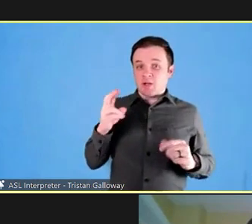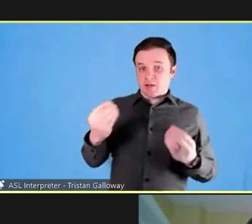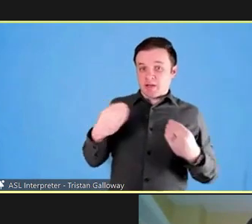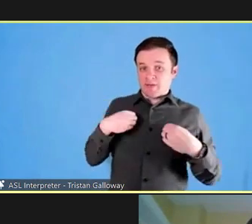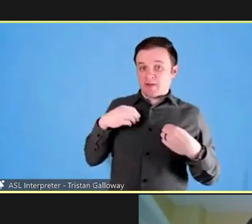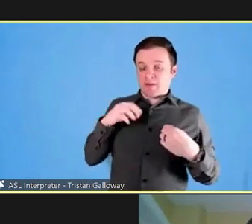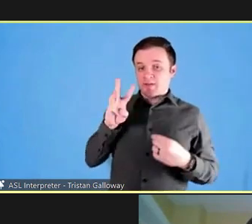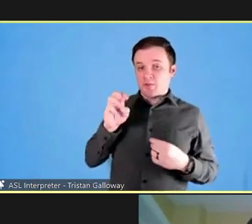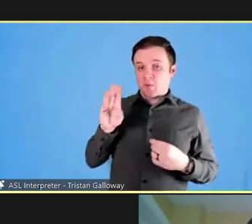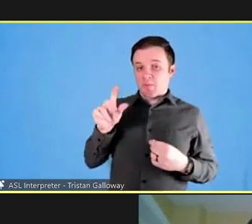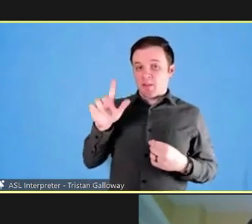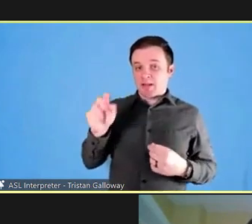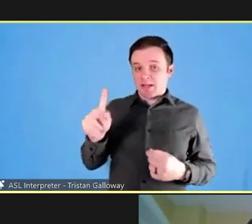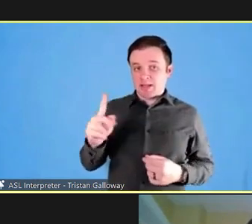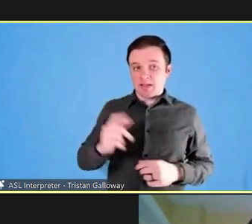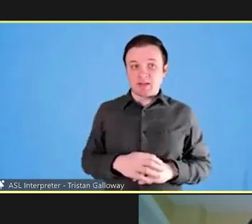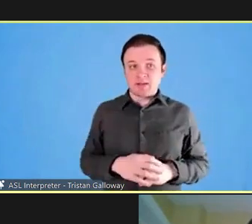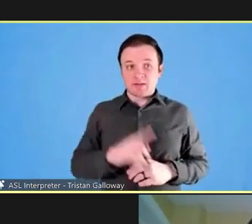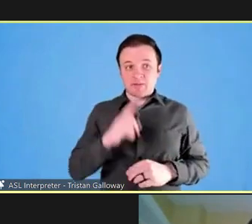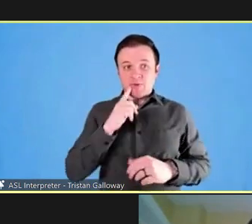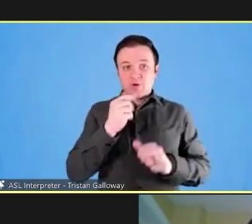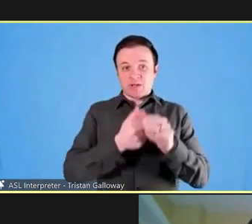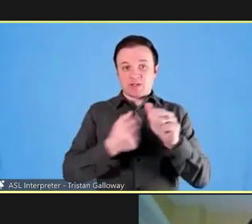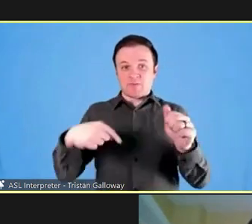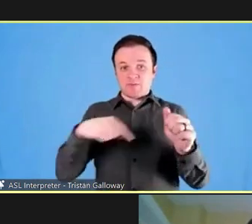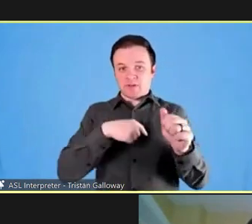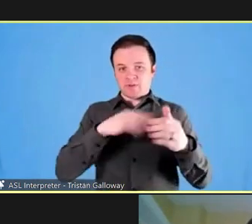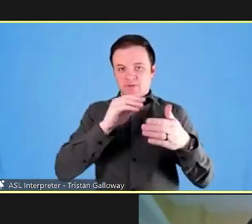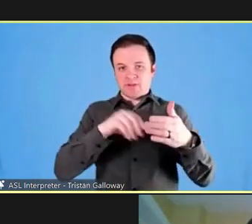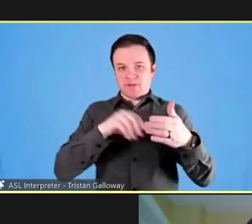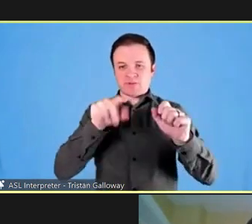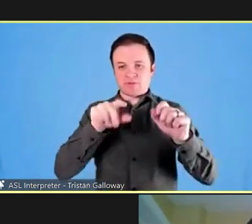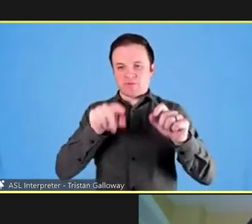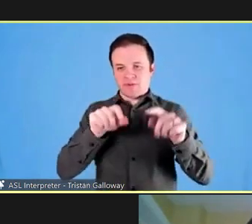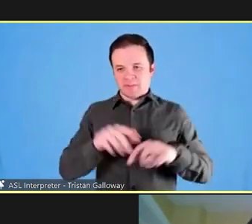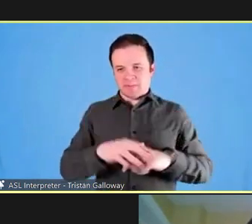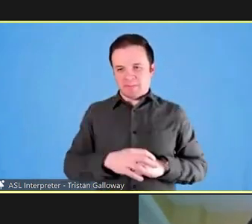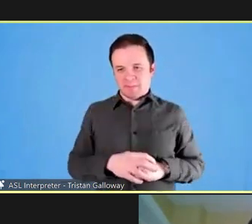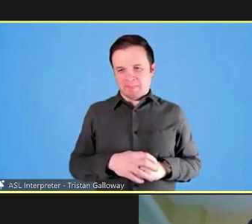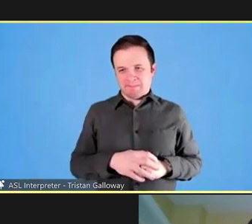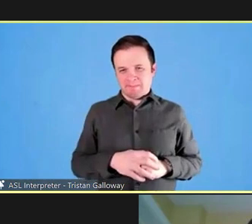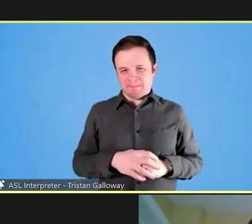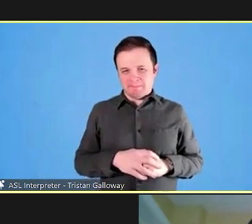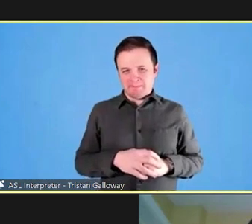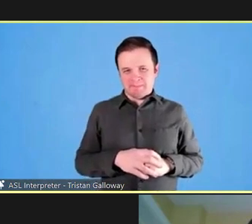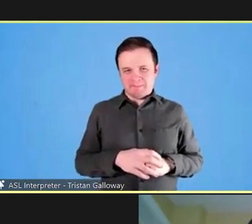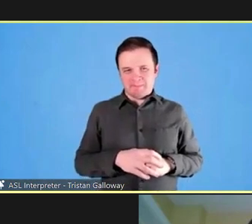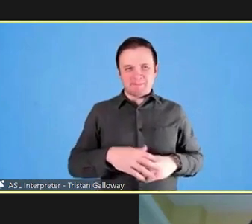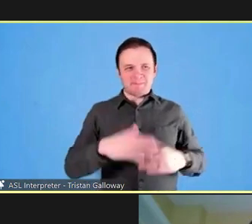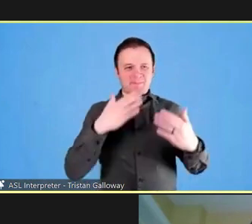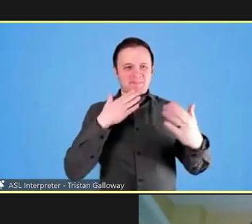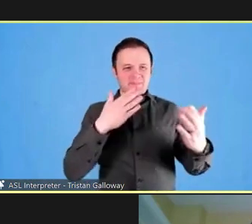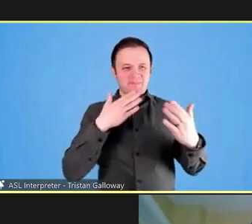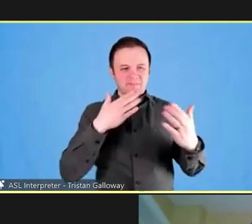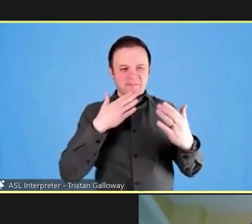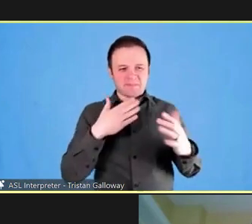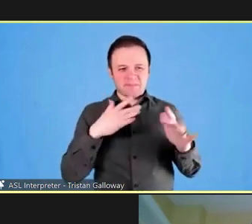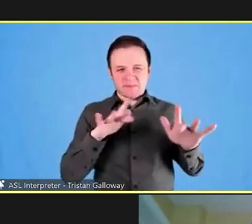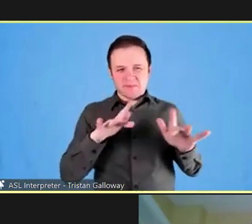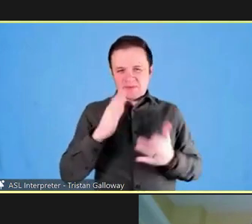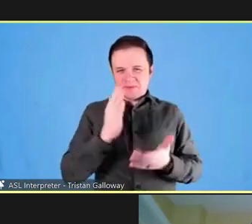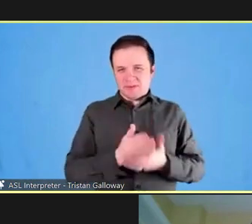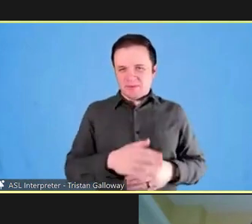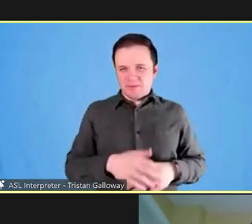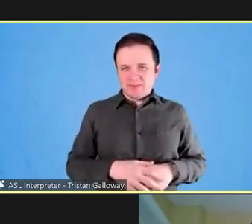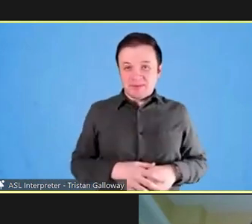link. Recording stopped. For each of us to fill out a survey. Exactly. Thank you. Thank you, Gunnar. Click